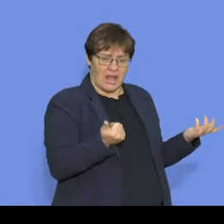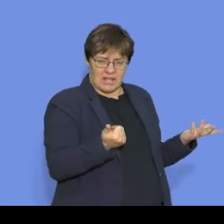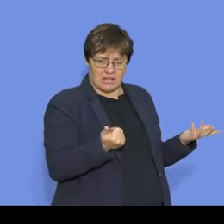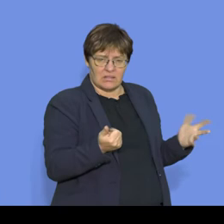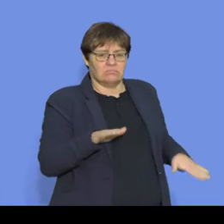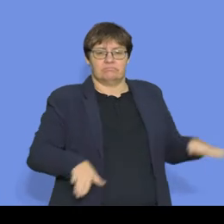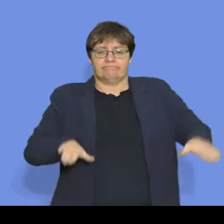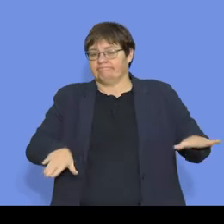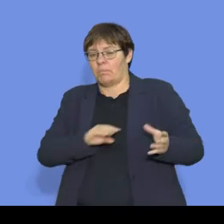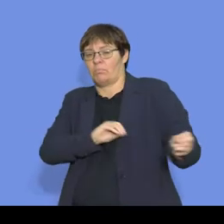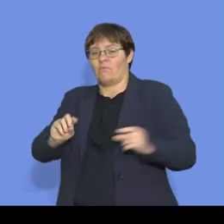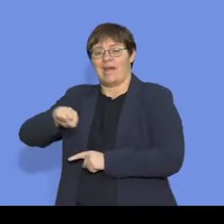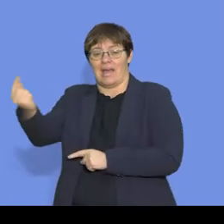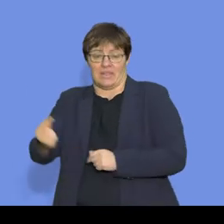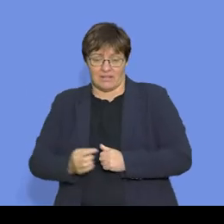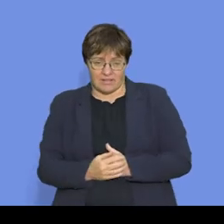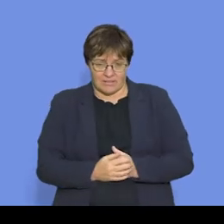up, it could move.